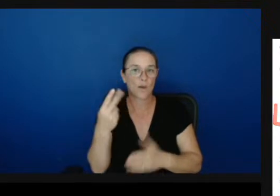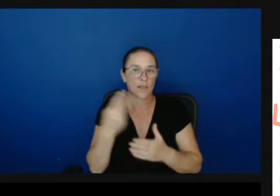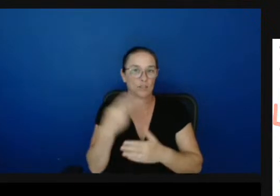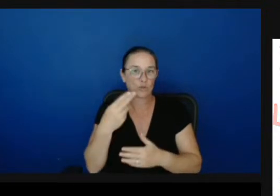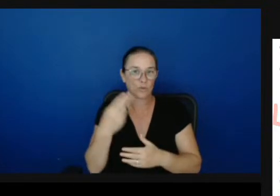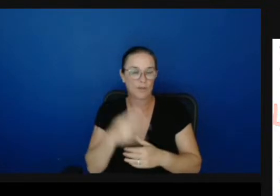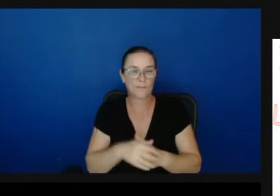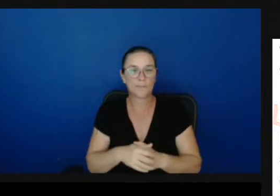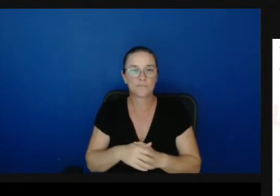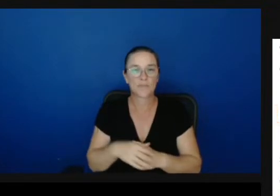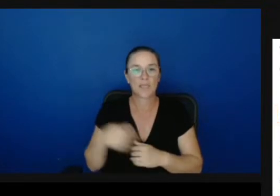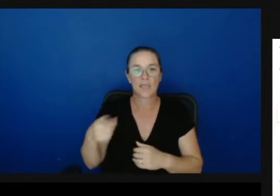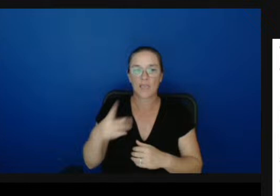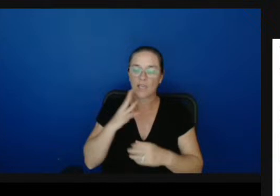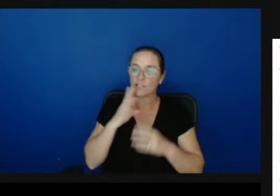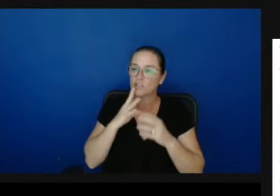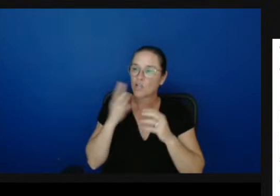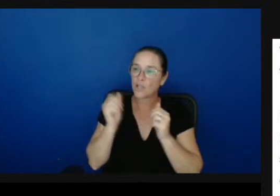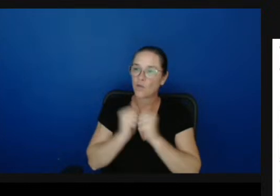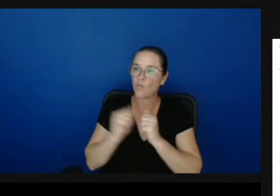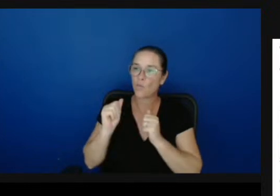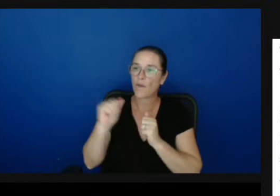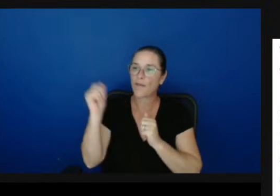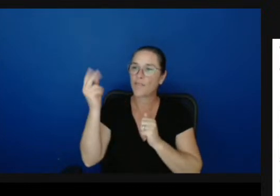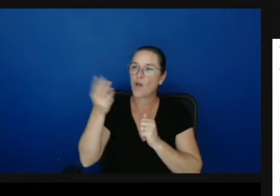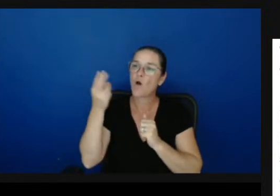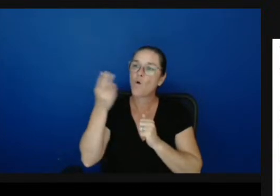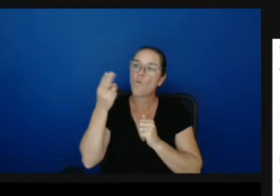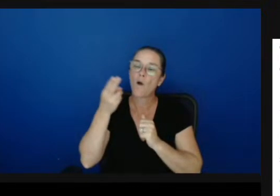consulting the Hawaiian elders to reinterpret some of the